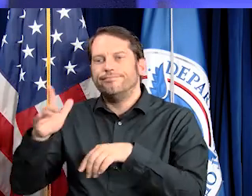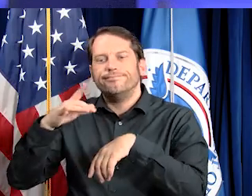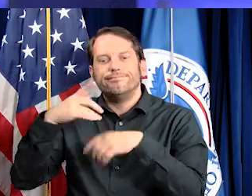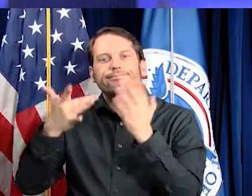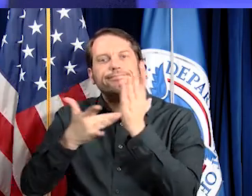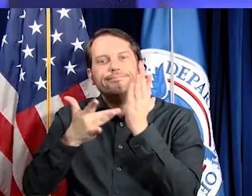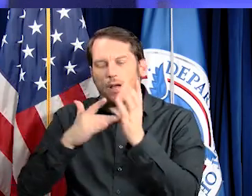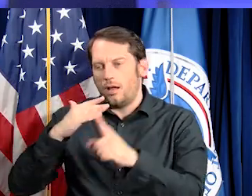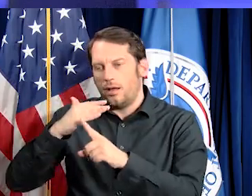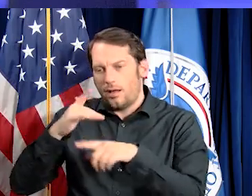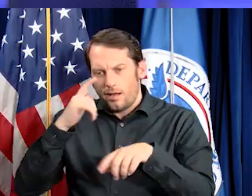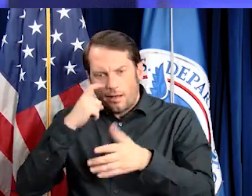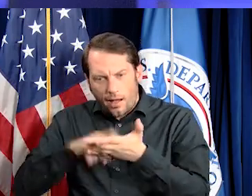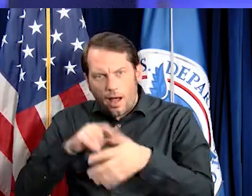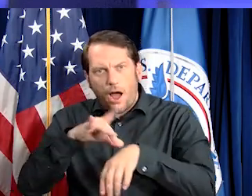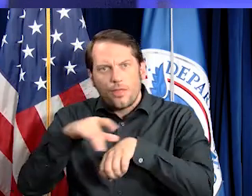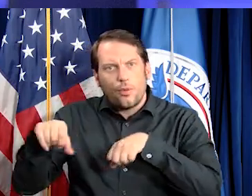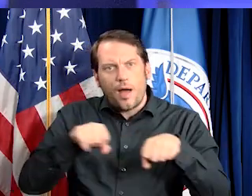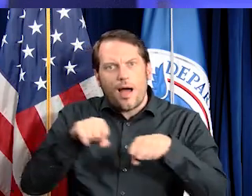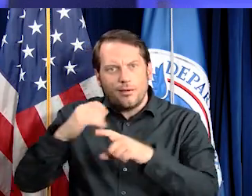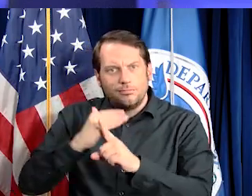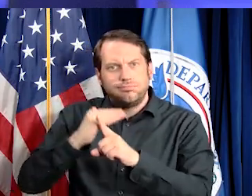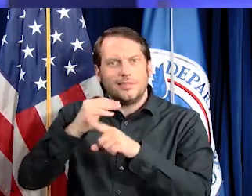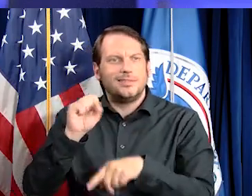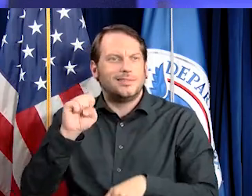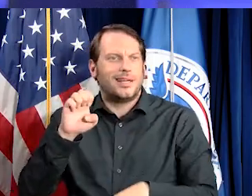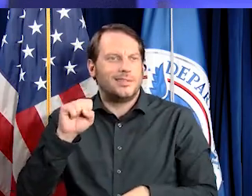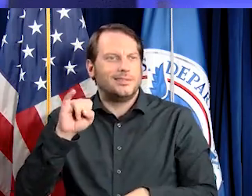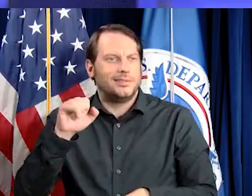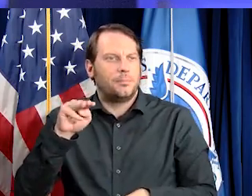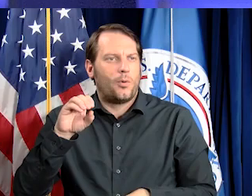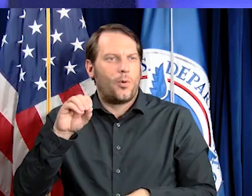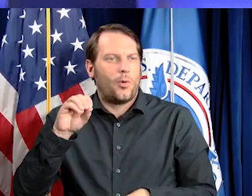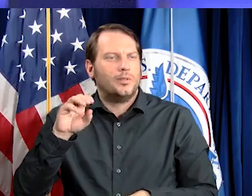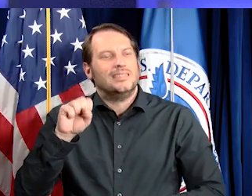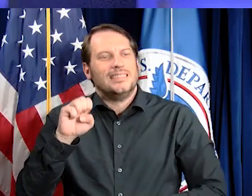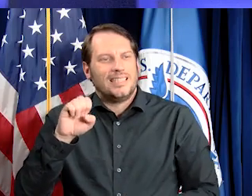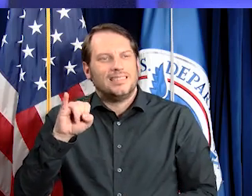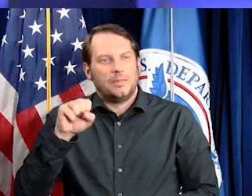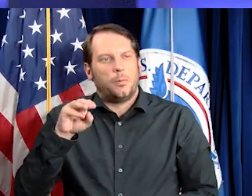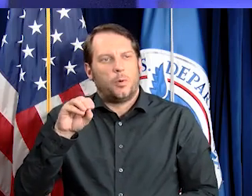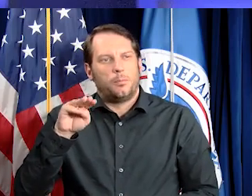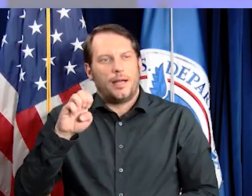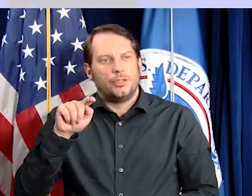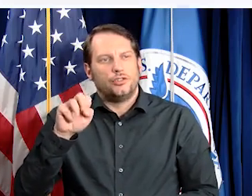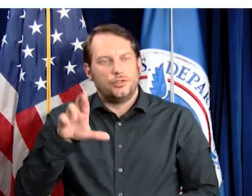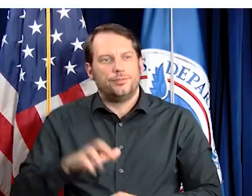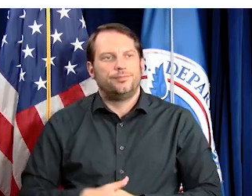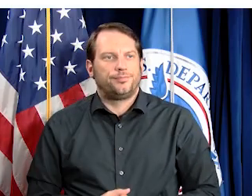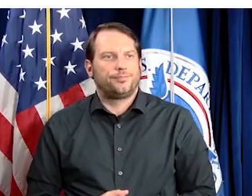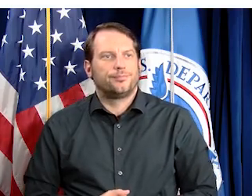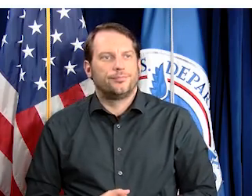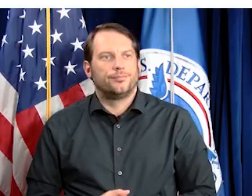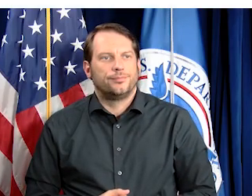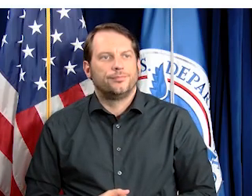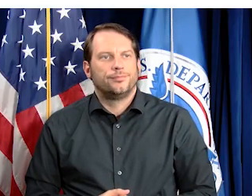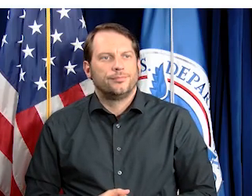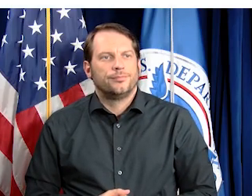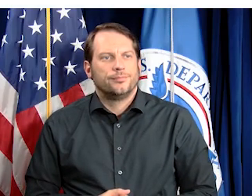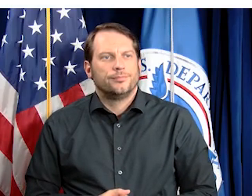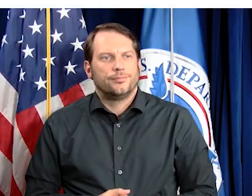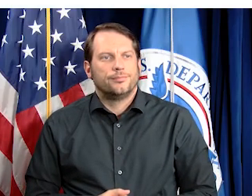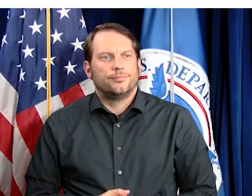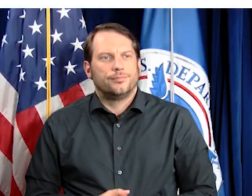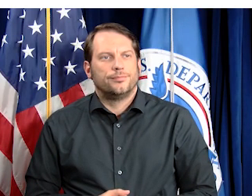know also earthquakes where it affects people, not where it just is in the middle of nowhere. So this was a really unique